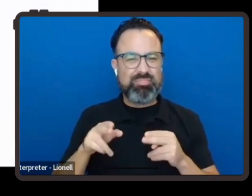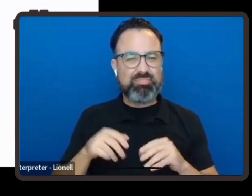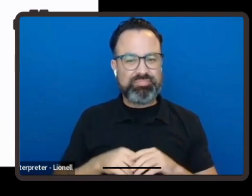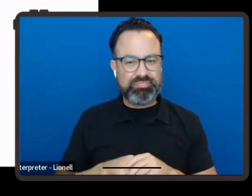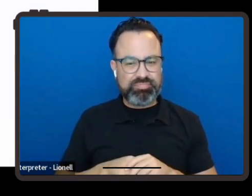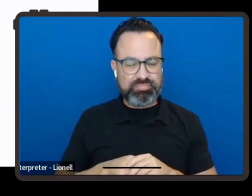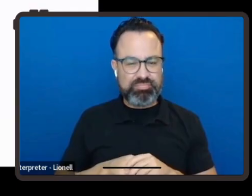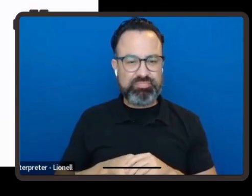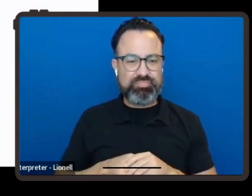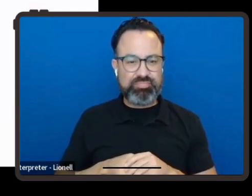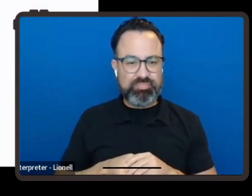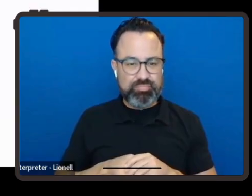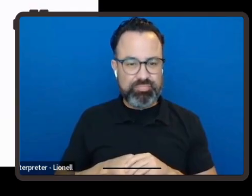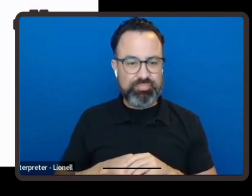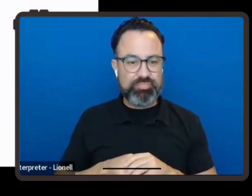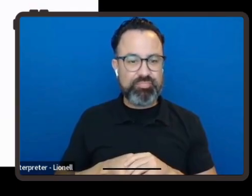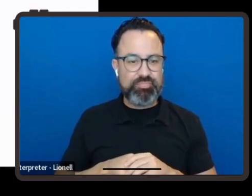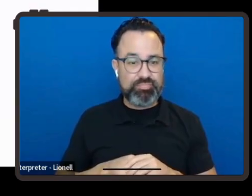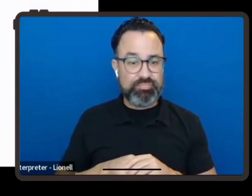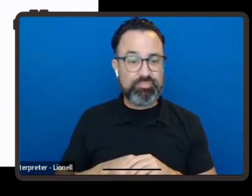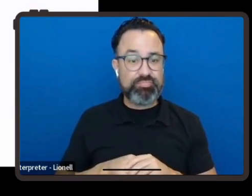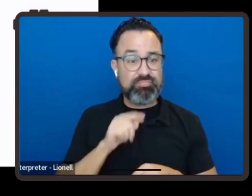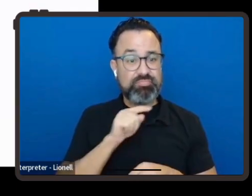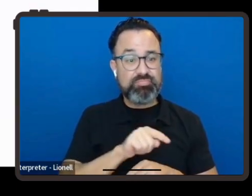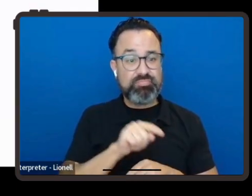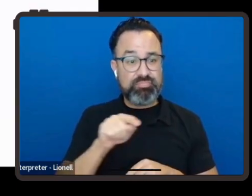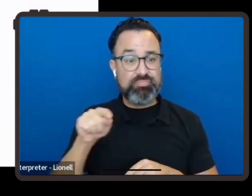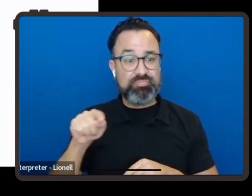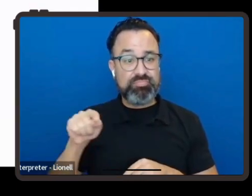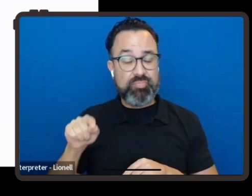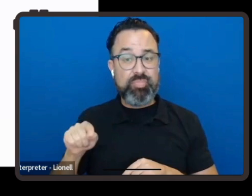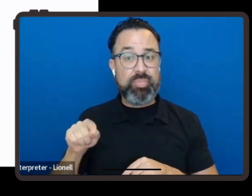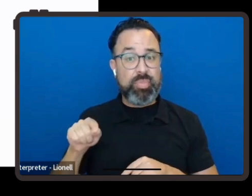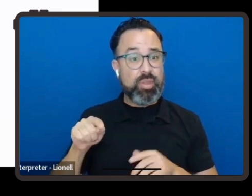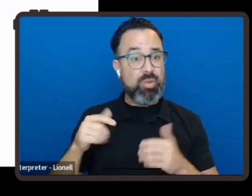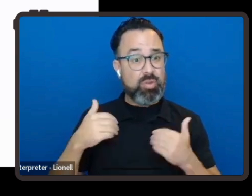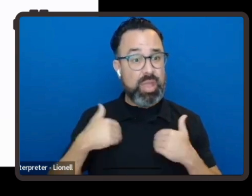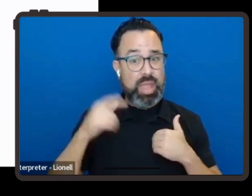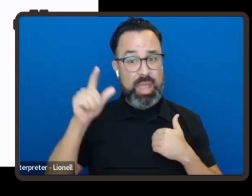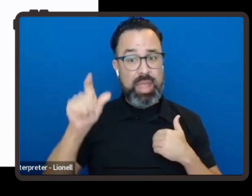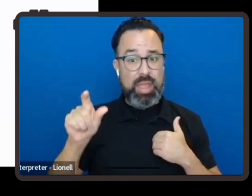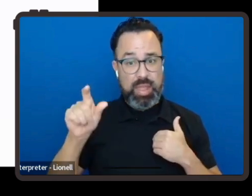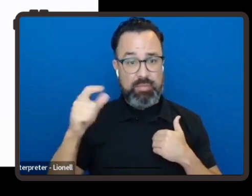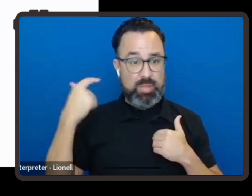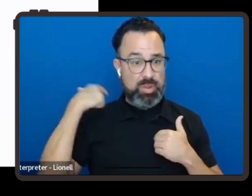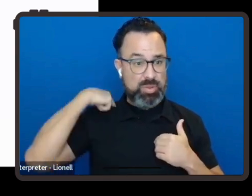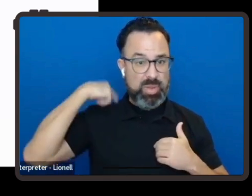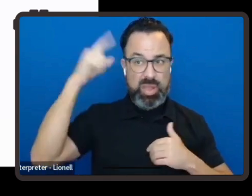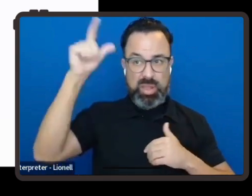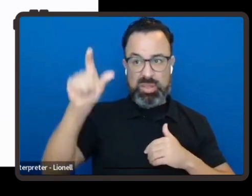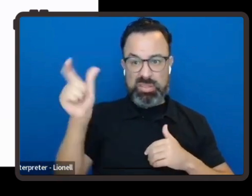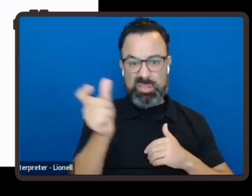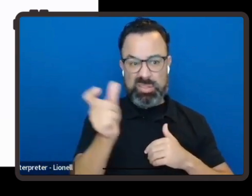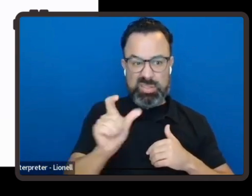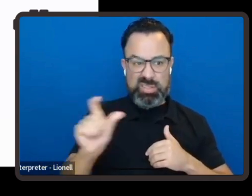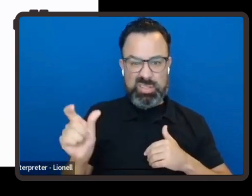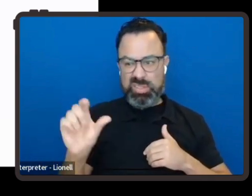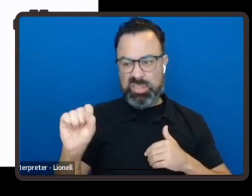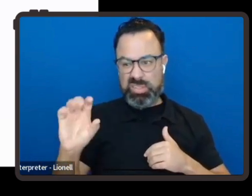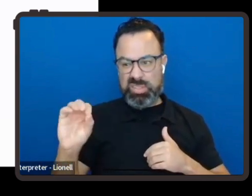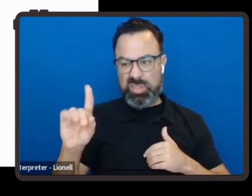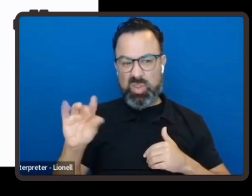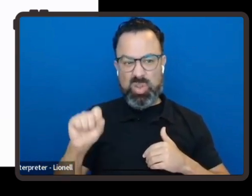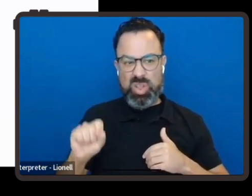Many of them may not realize that their scoliosis is getting worse. I have a young lady here. She's now 27.